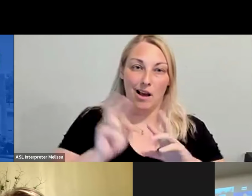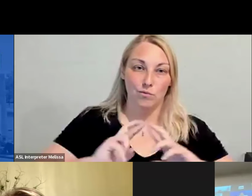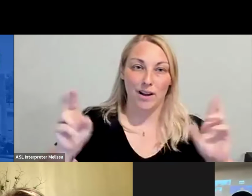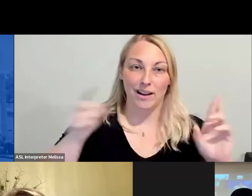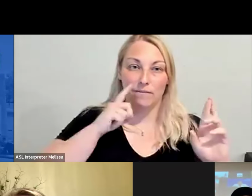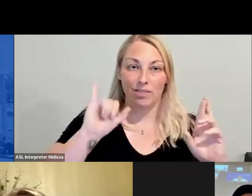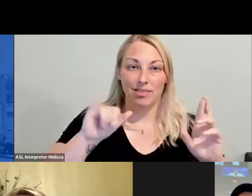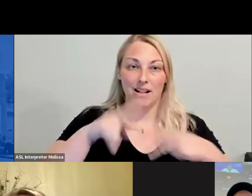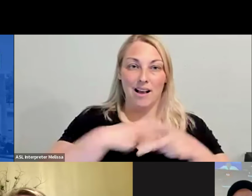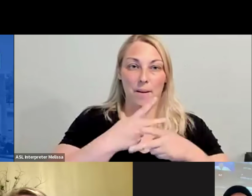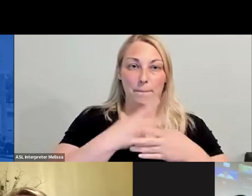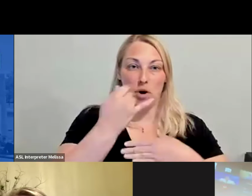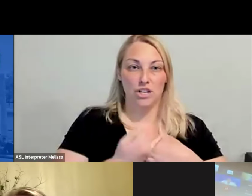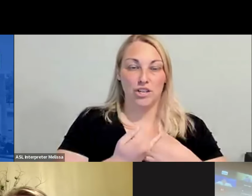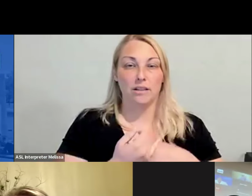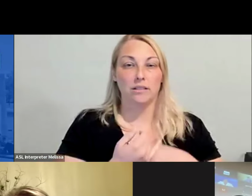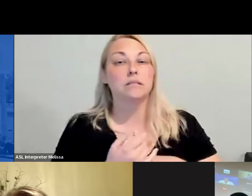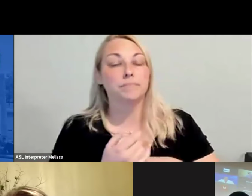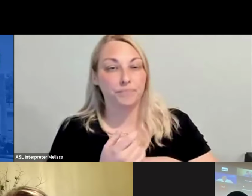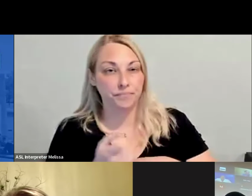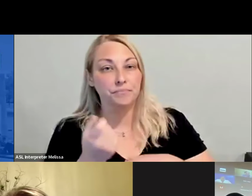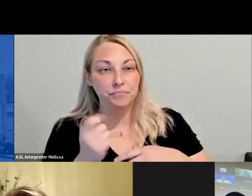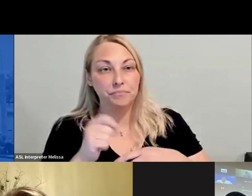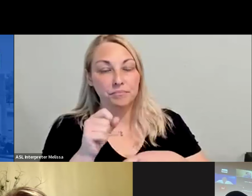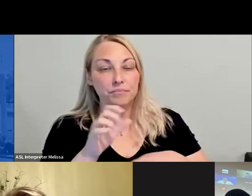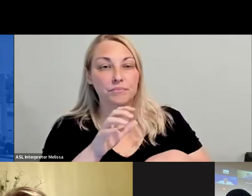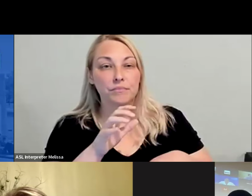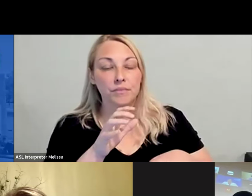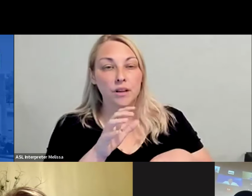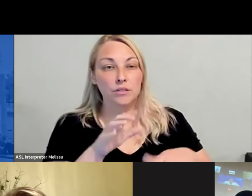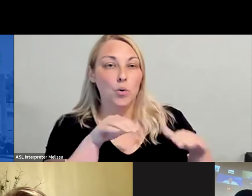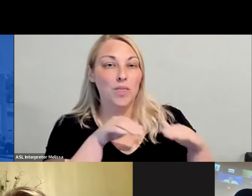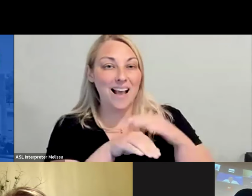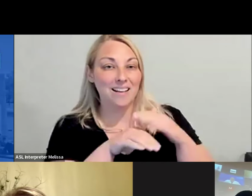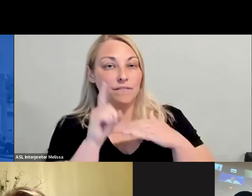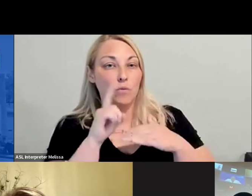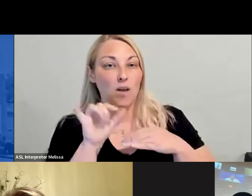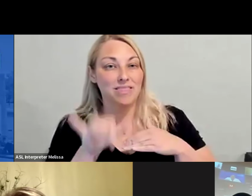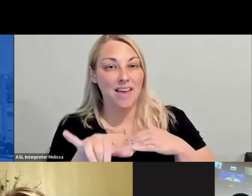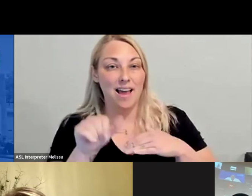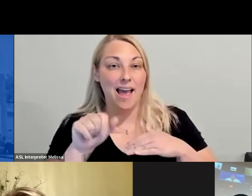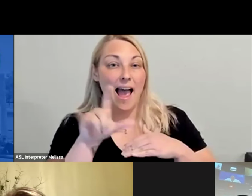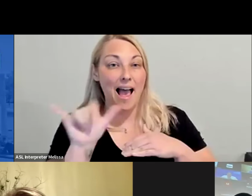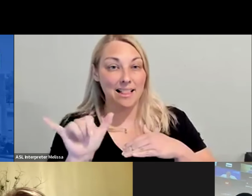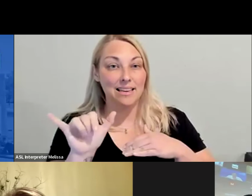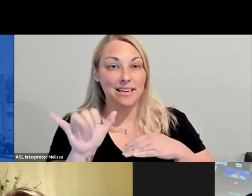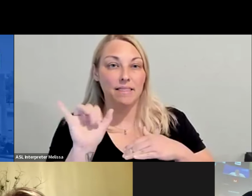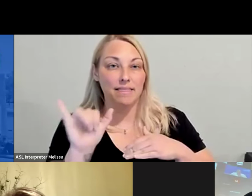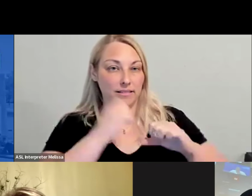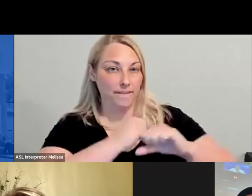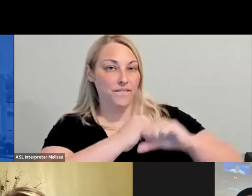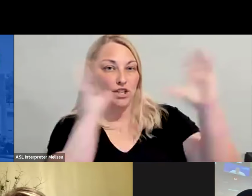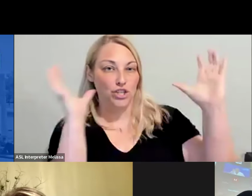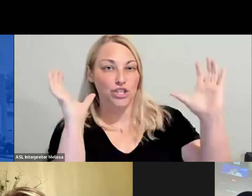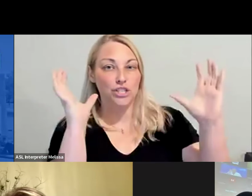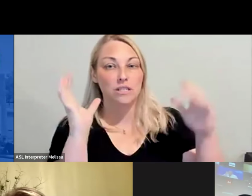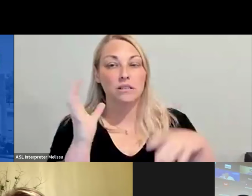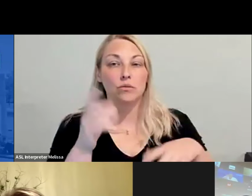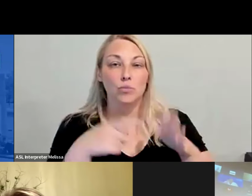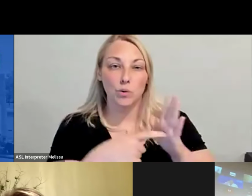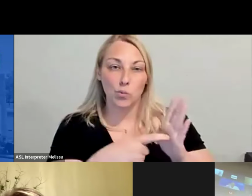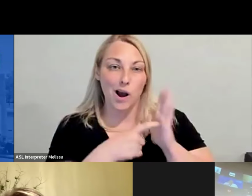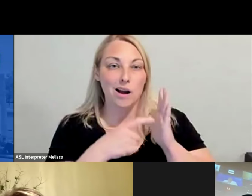the access for the alley, is a vision and it requires a property owner to invest, and to invest in the